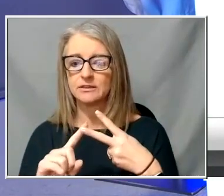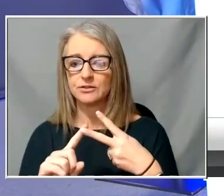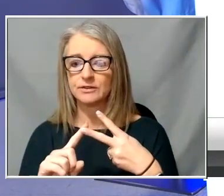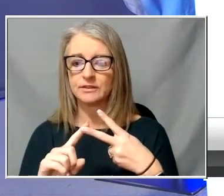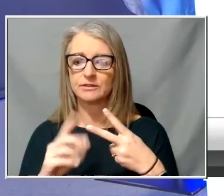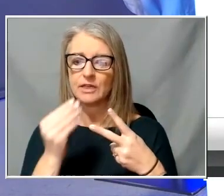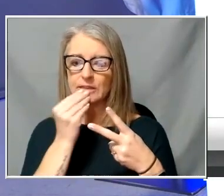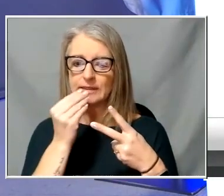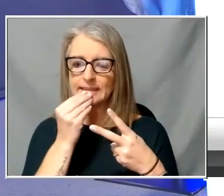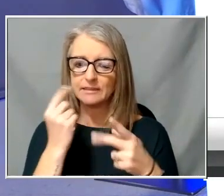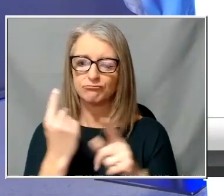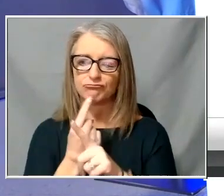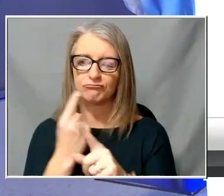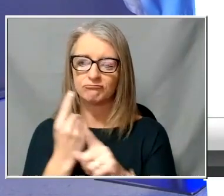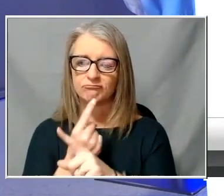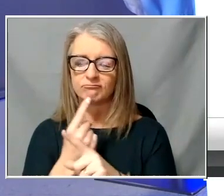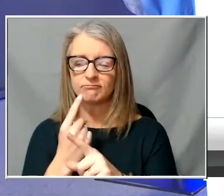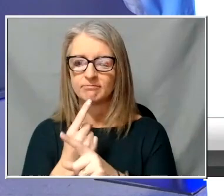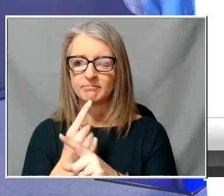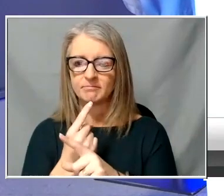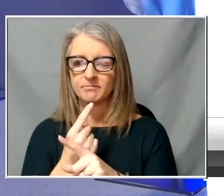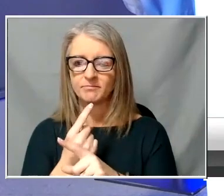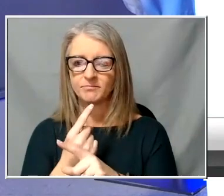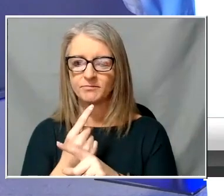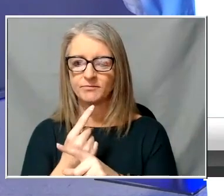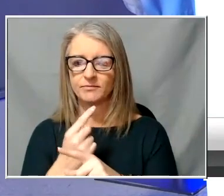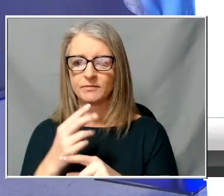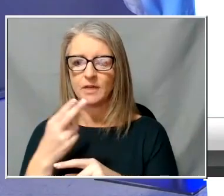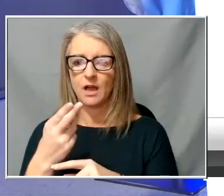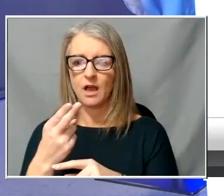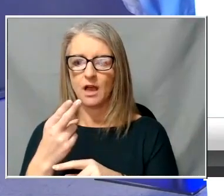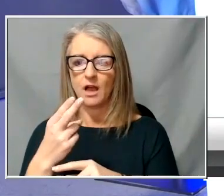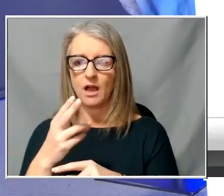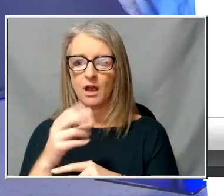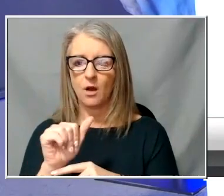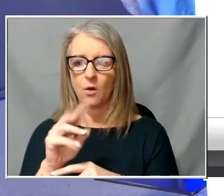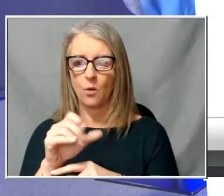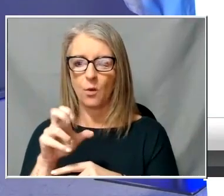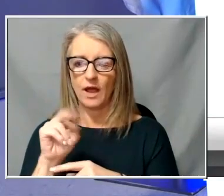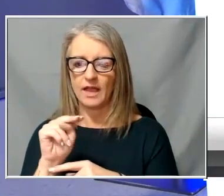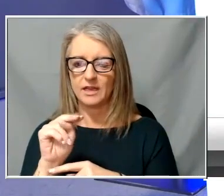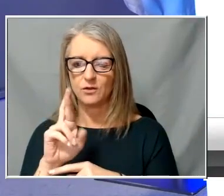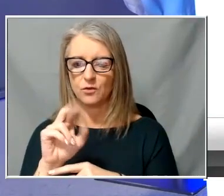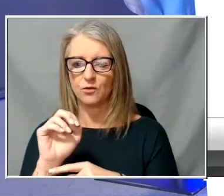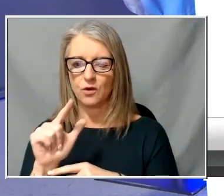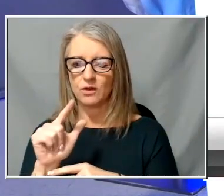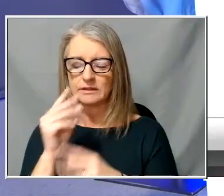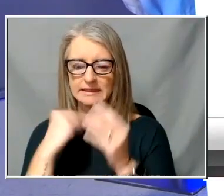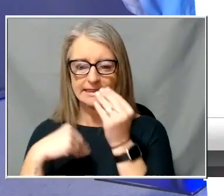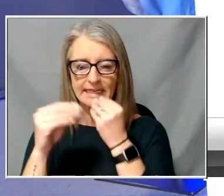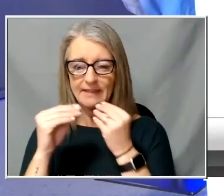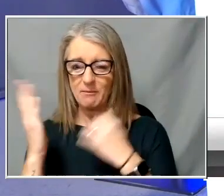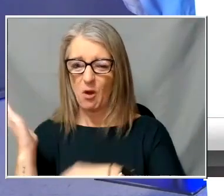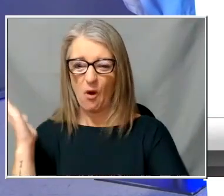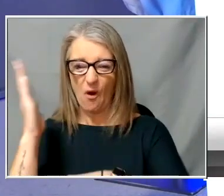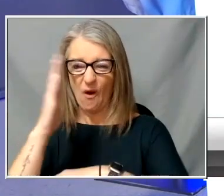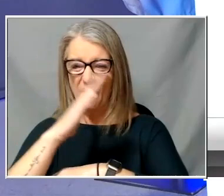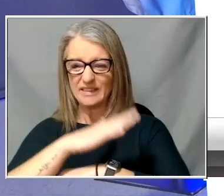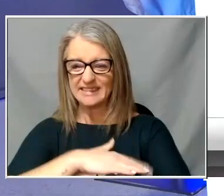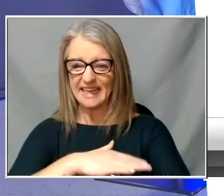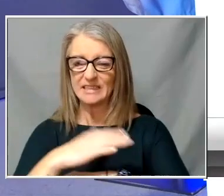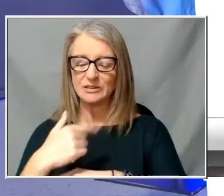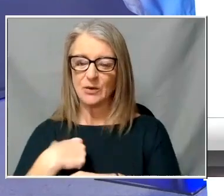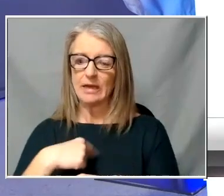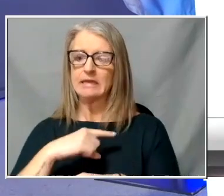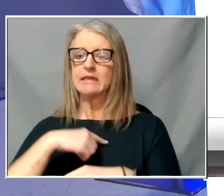few things that I'm not eating. I eat those Hawaiian rolls all day long. I do. I stuff them in all day long. So I'm